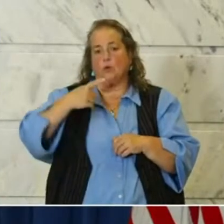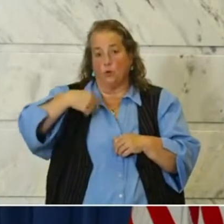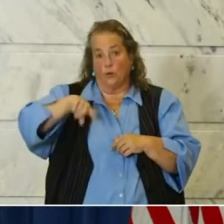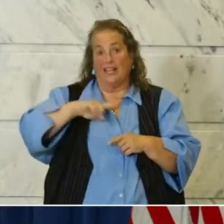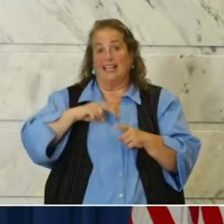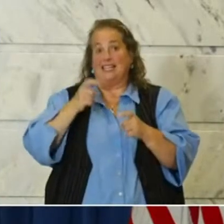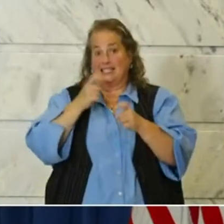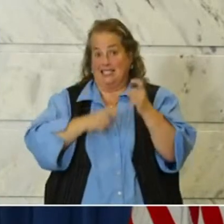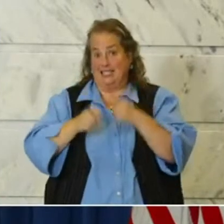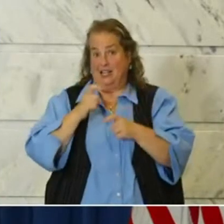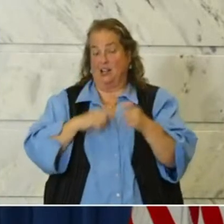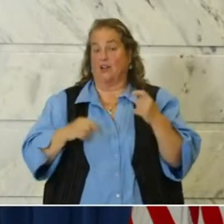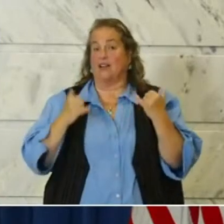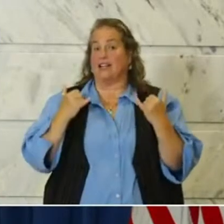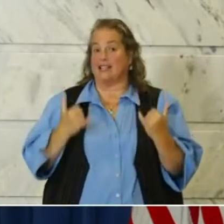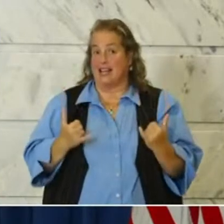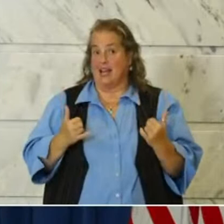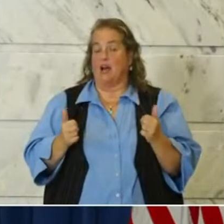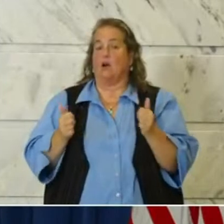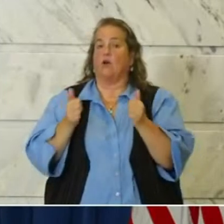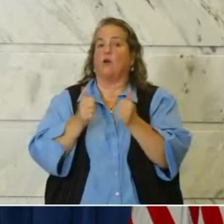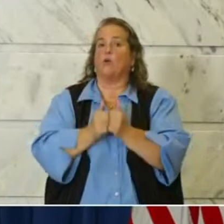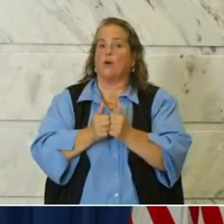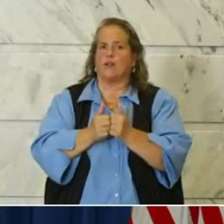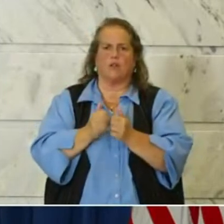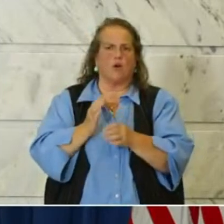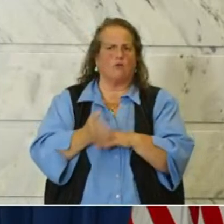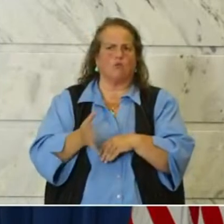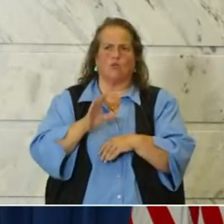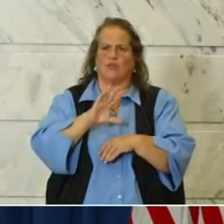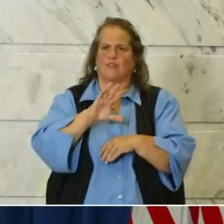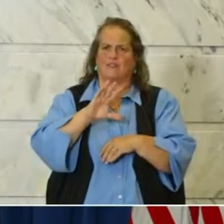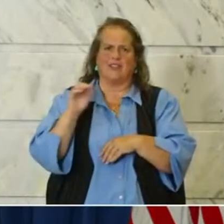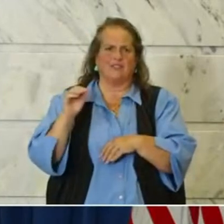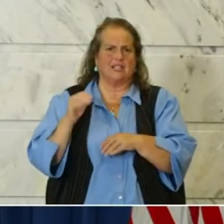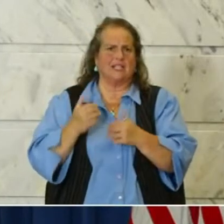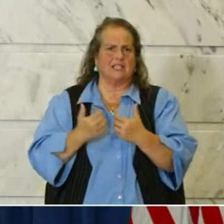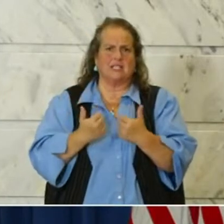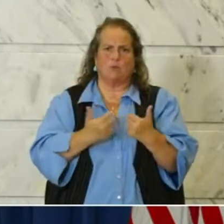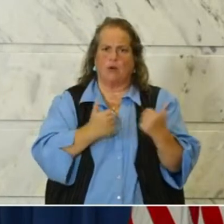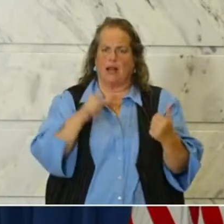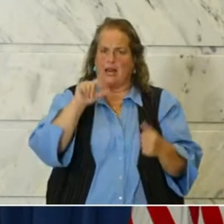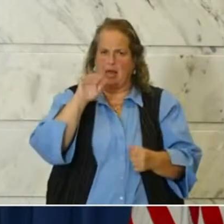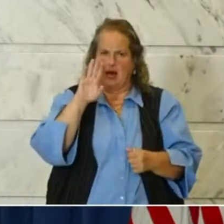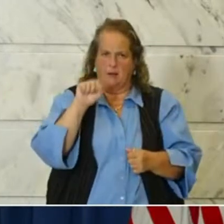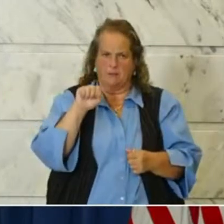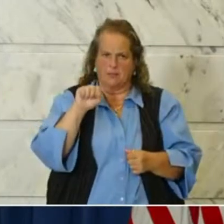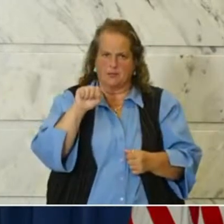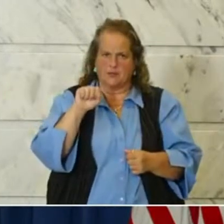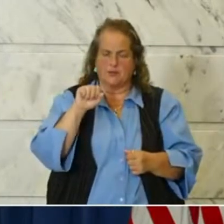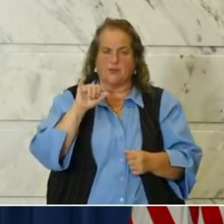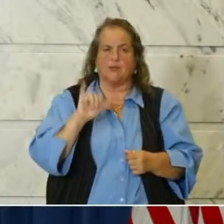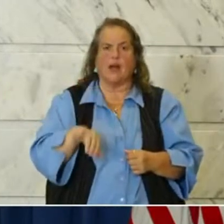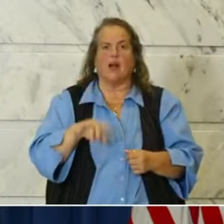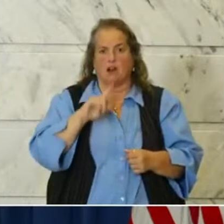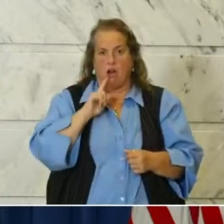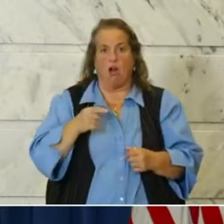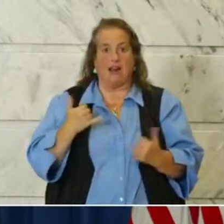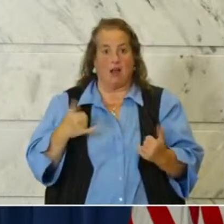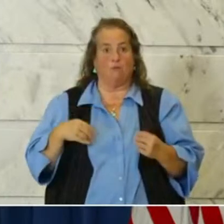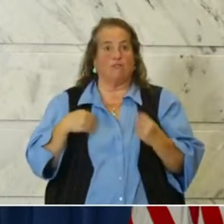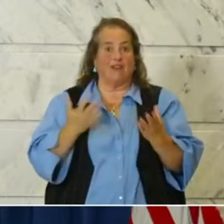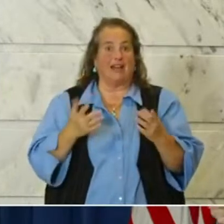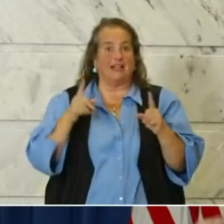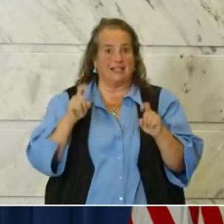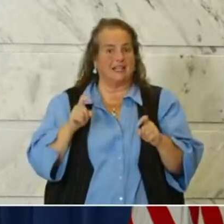deal now with, I think, over 50 separate labs that are providing